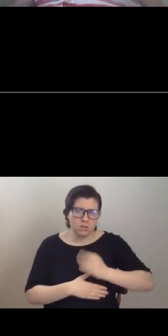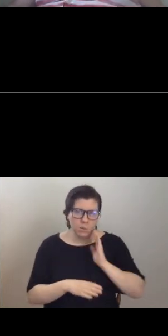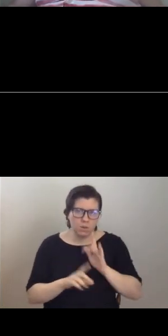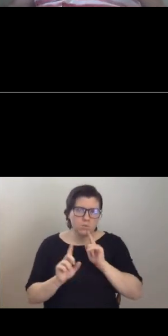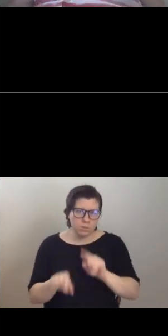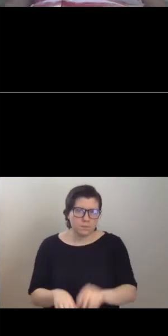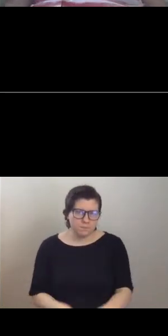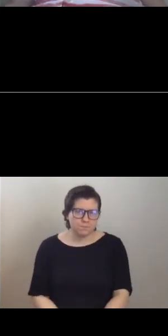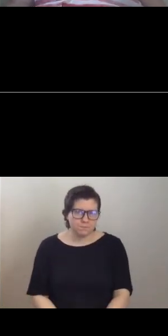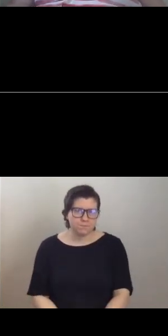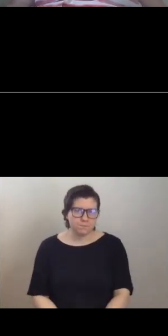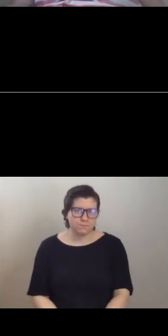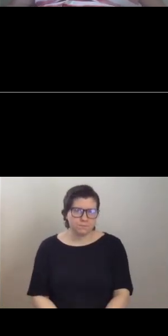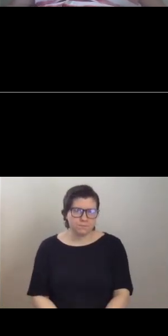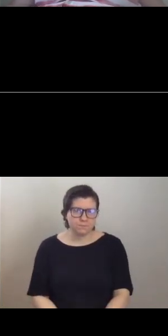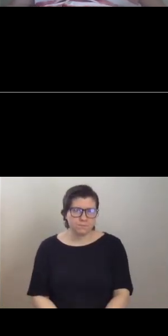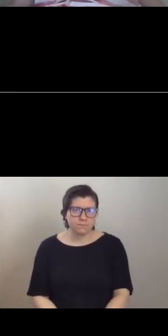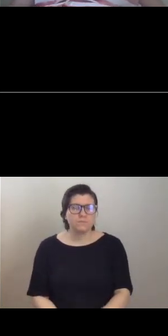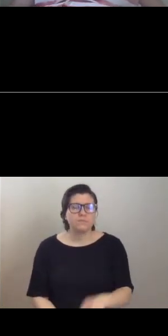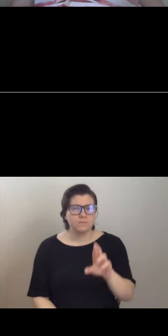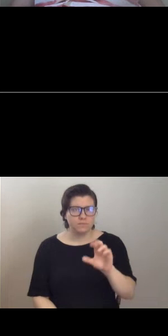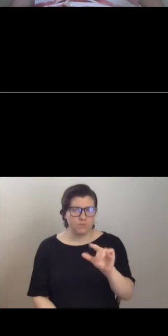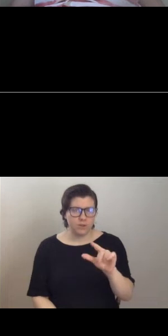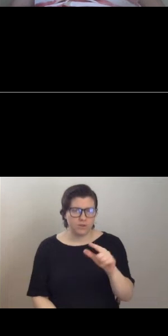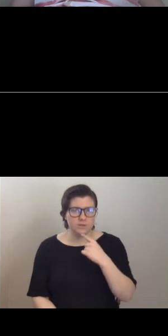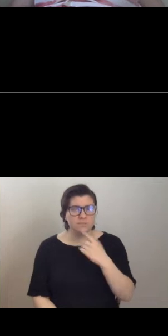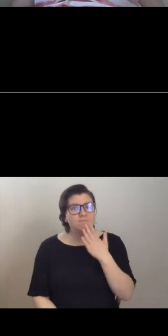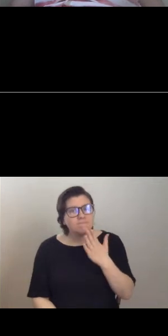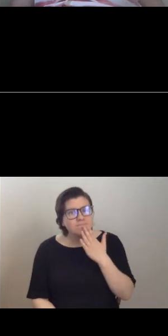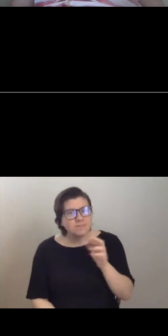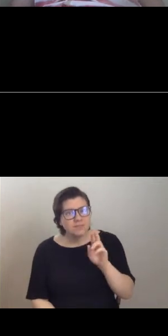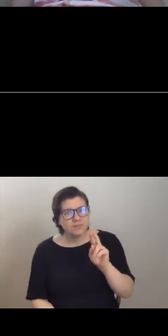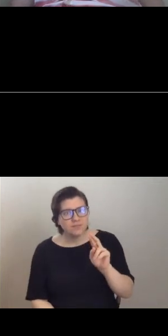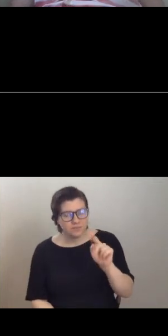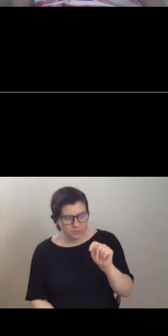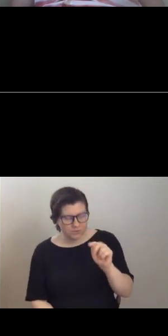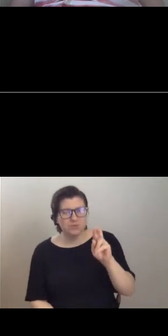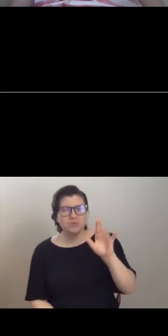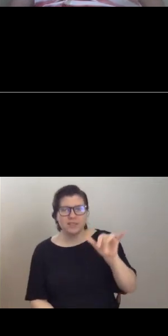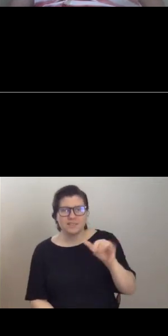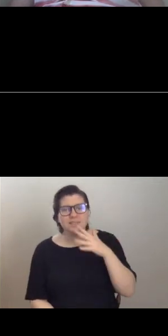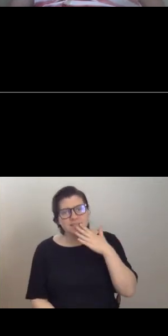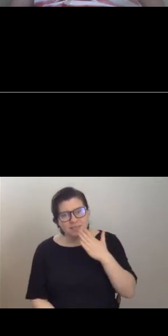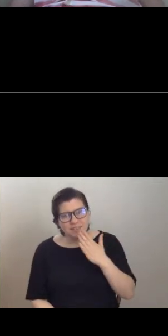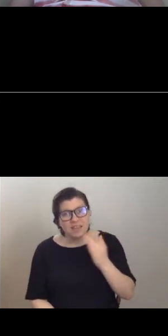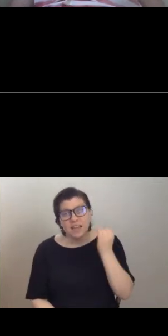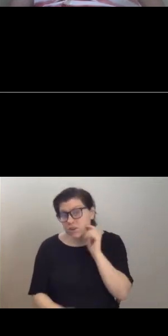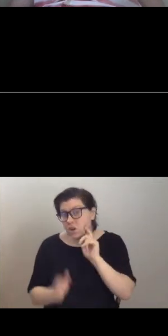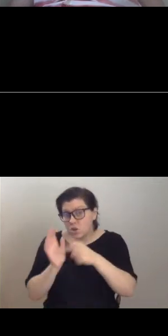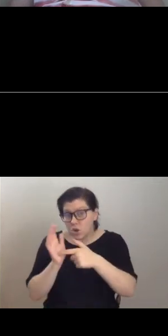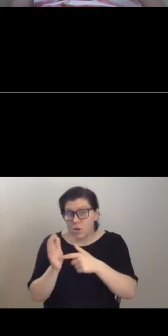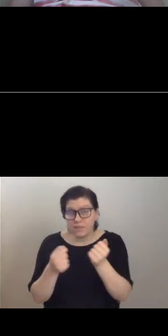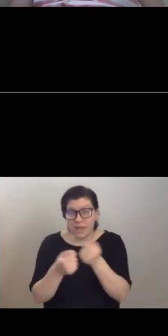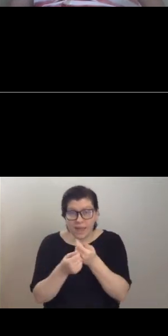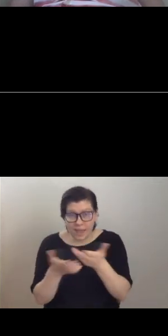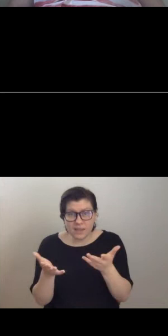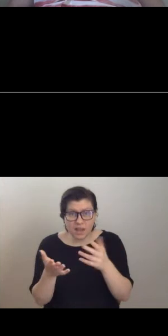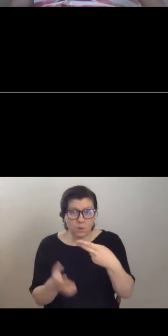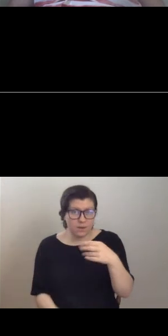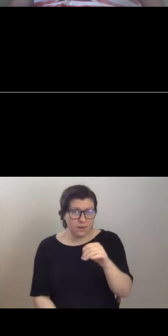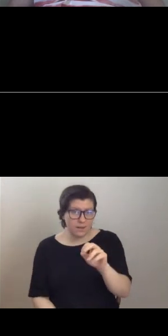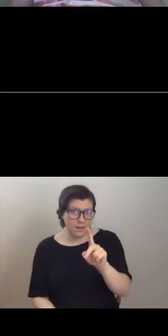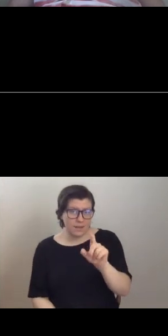Thank you, Tracy, so much. And if people will note the handout section of our webinar on the Get the